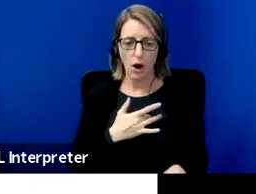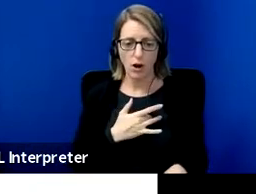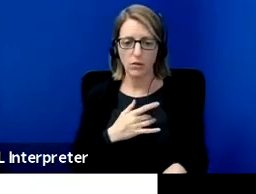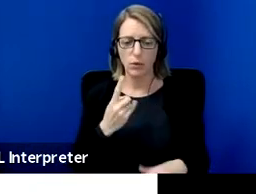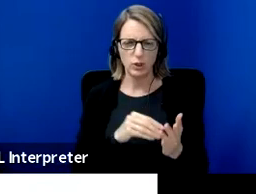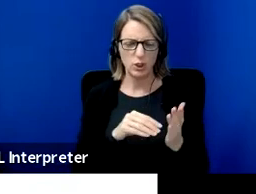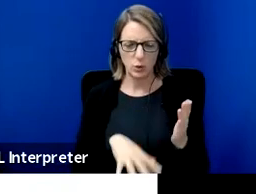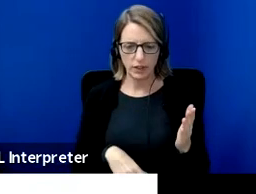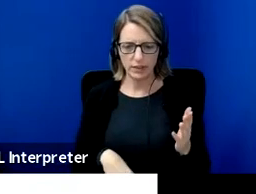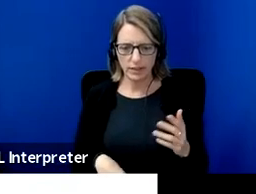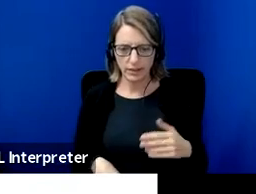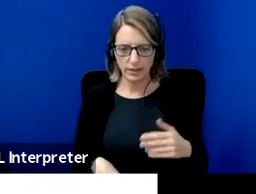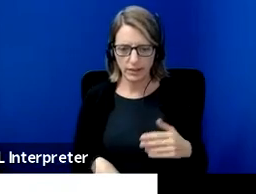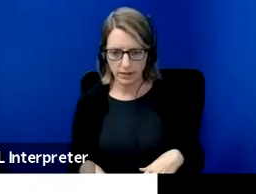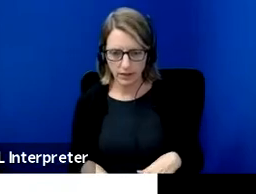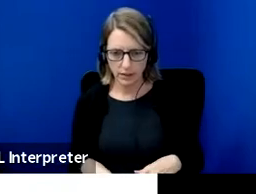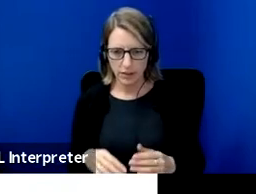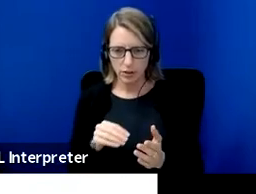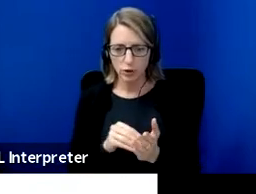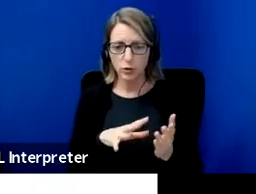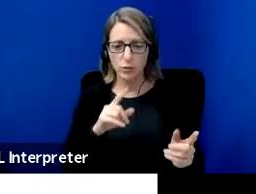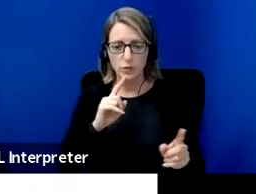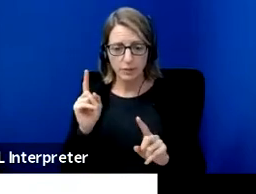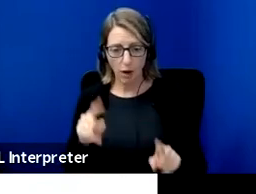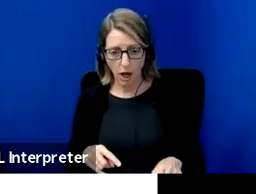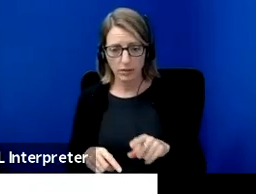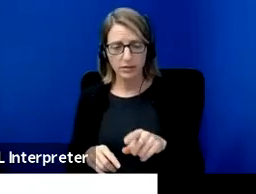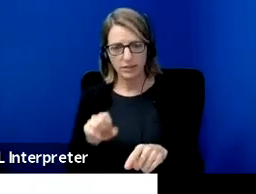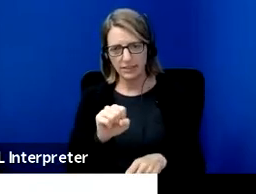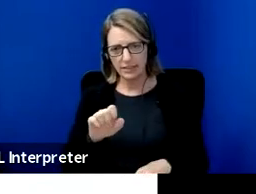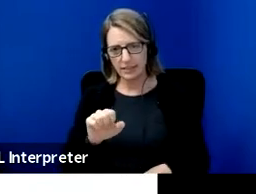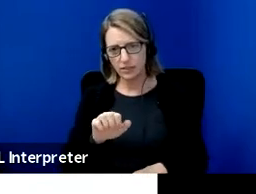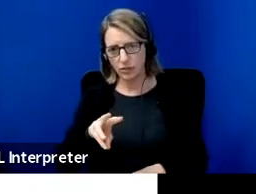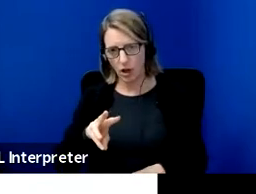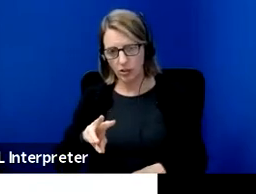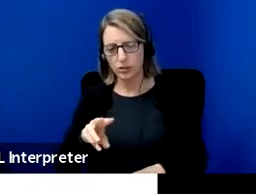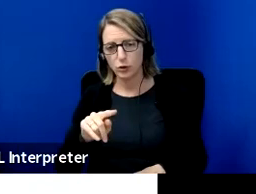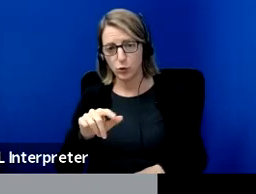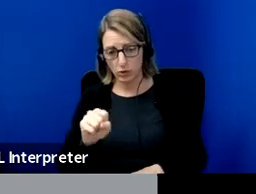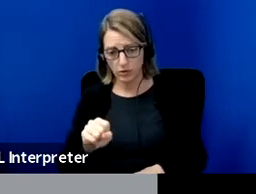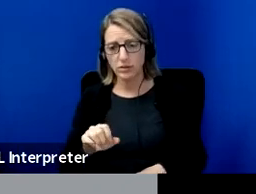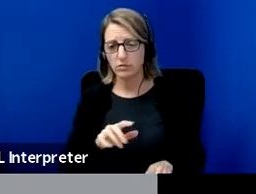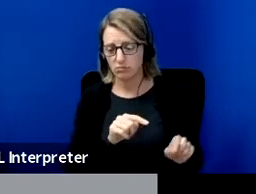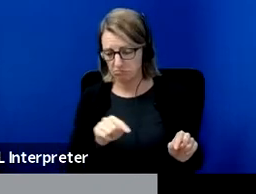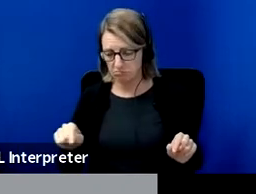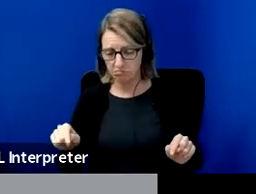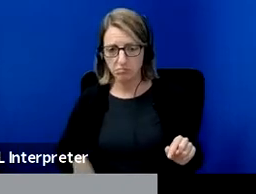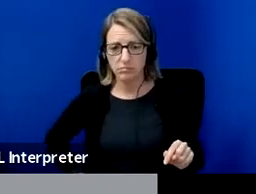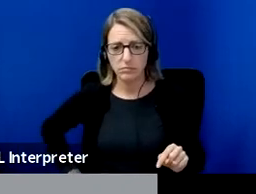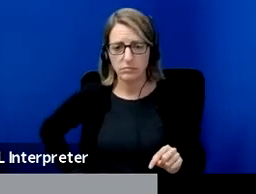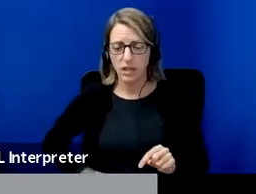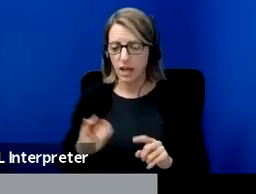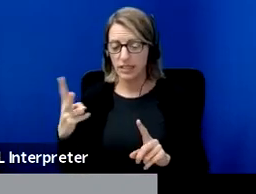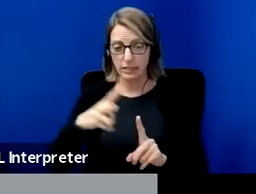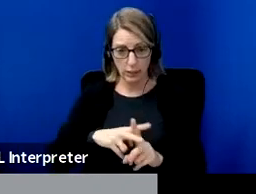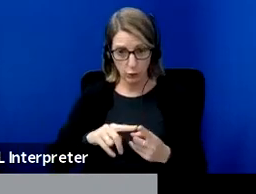tools, and you approve their responses. You say yes. So I'm going to assign this to students. I'm going to pick